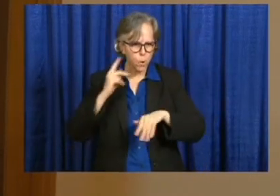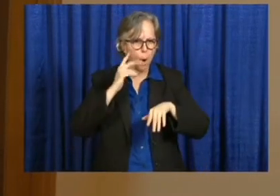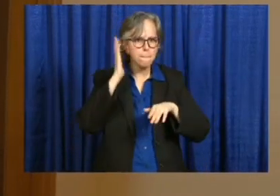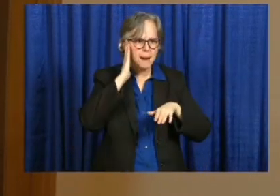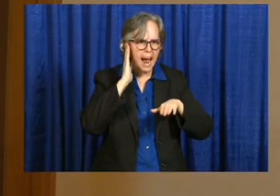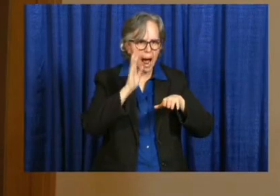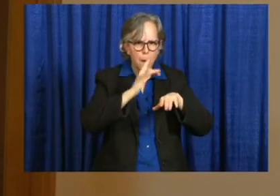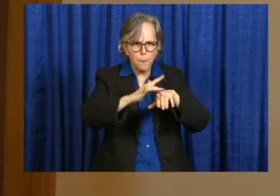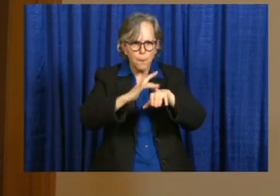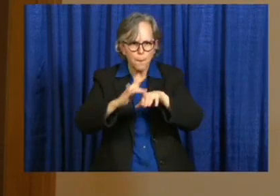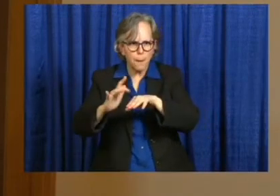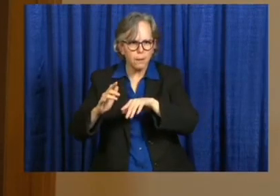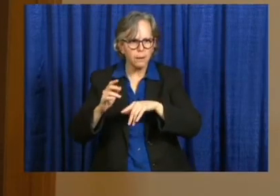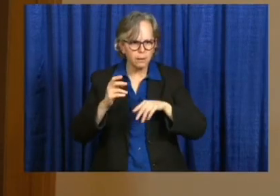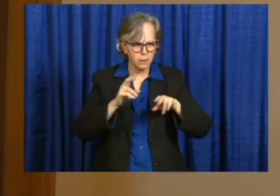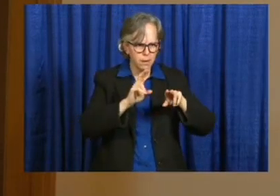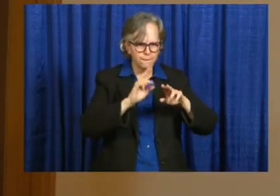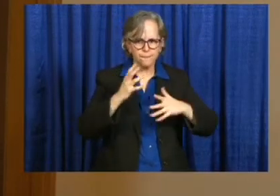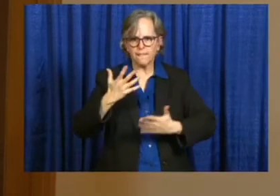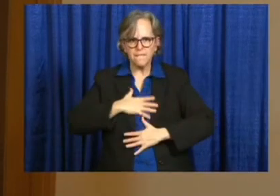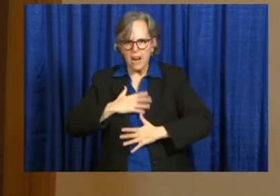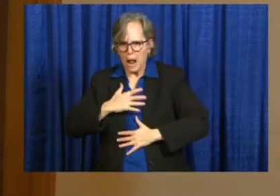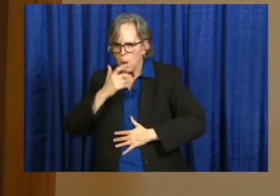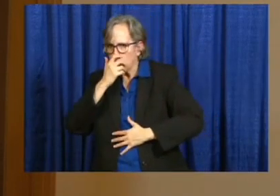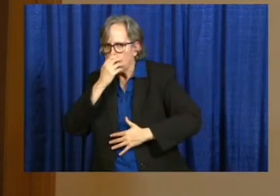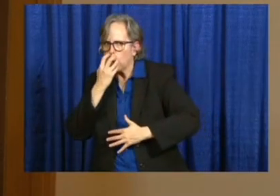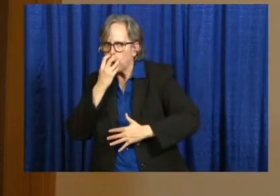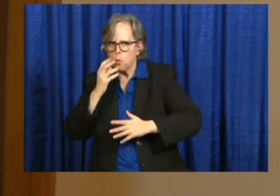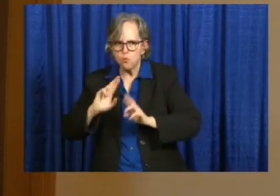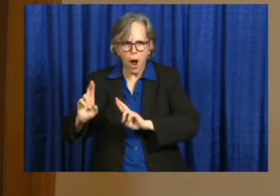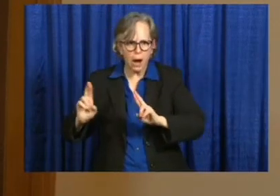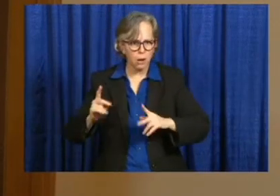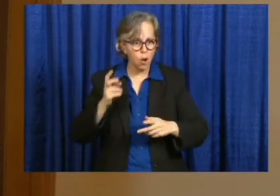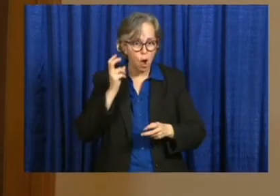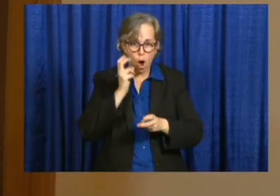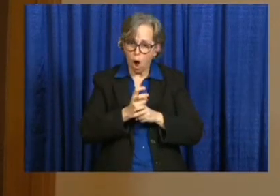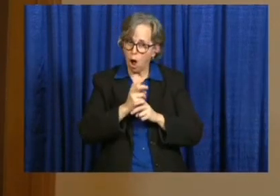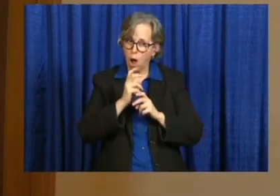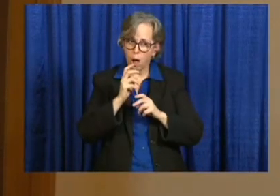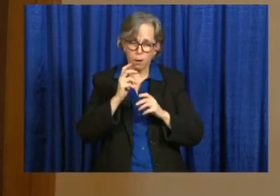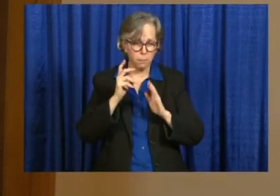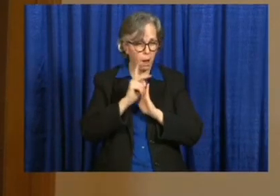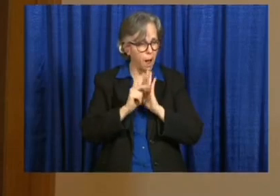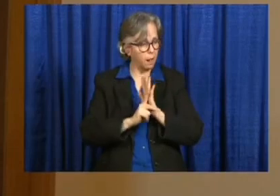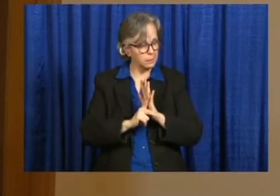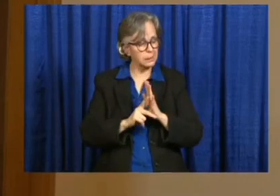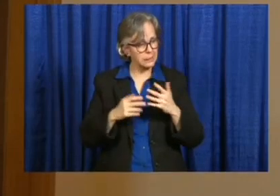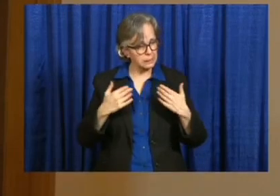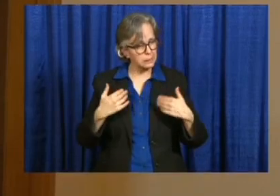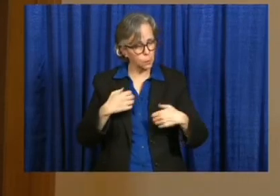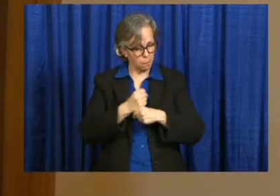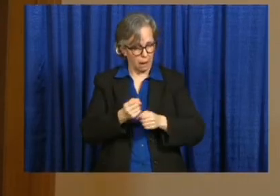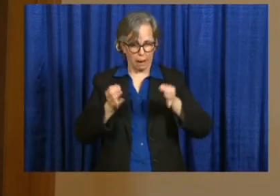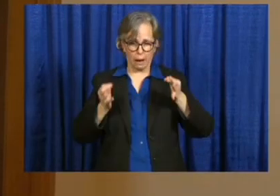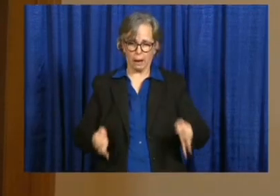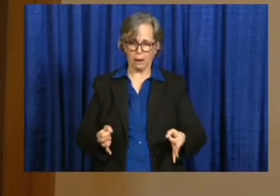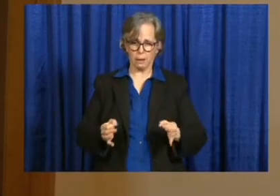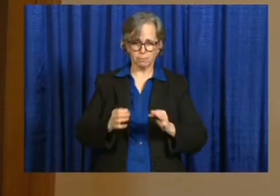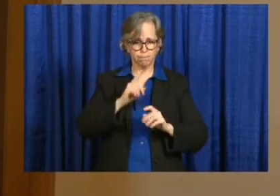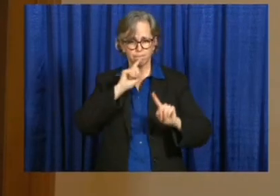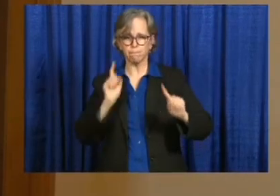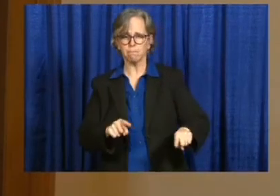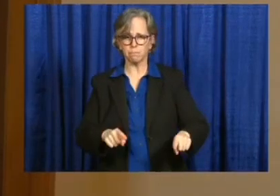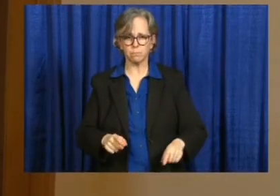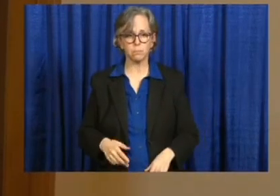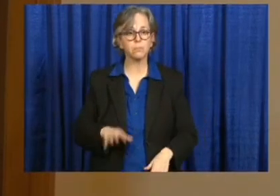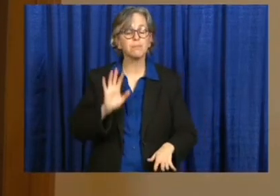hard policy decisions that are making. Some of this has happened naturally. Remember, early on, we were talking 70+% capacity.